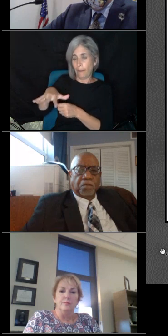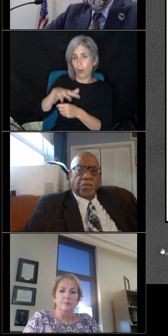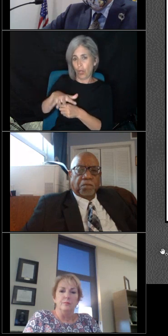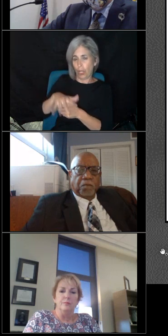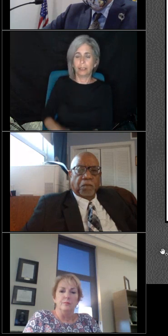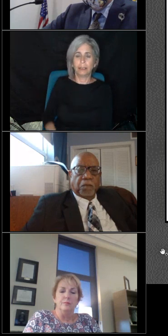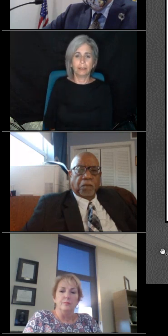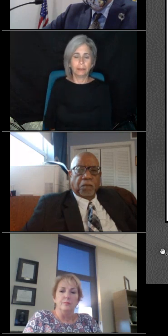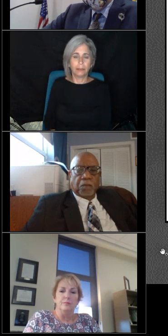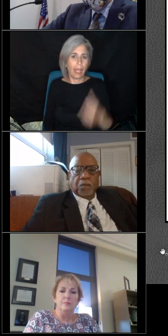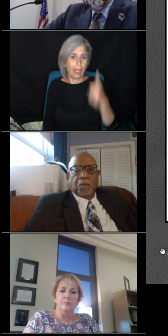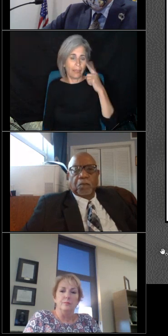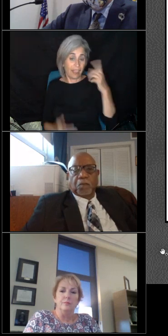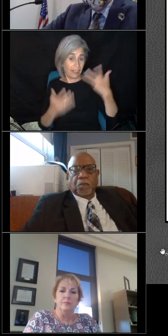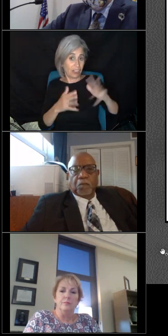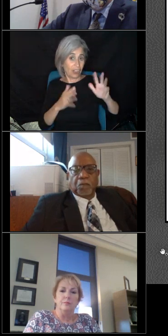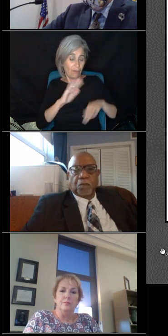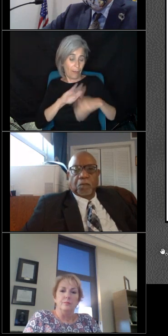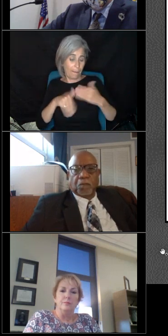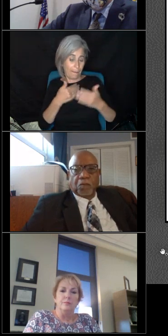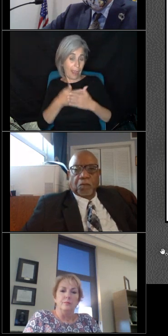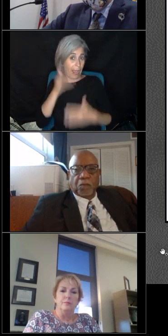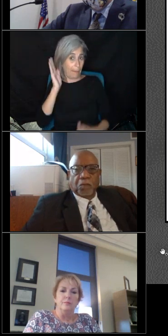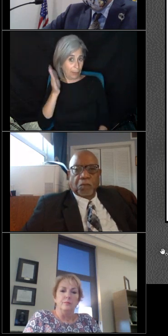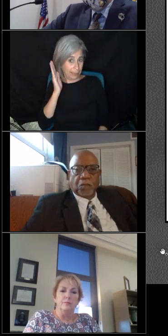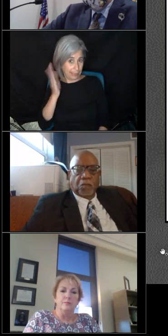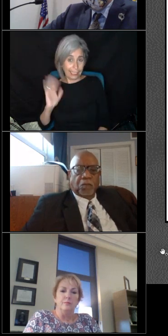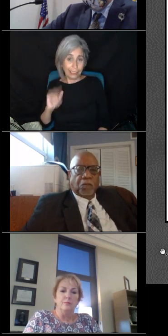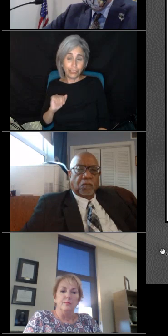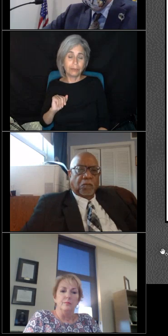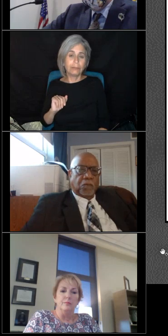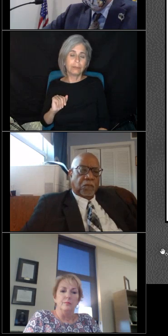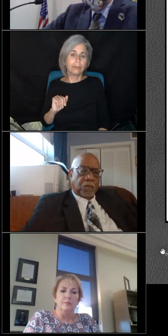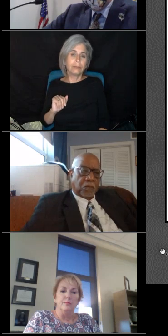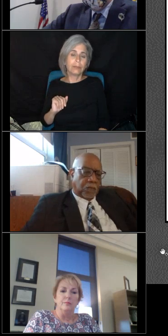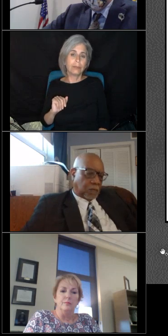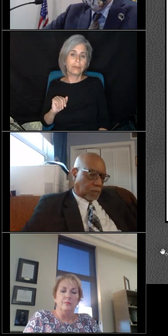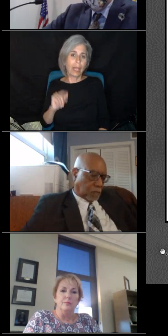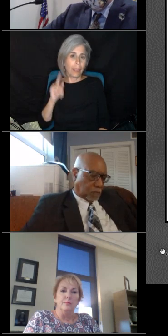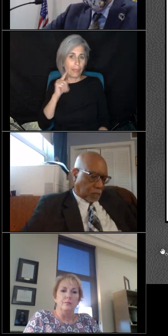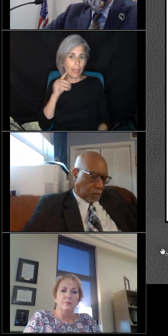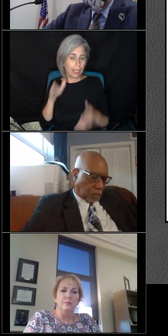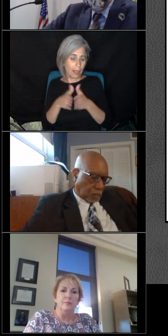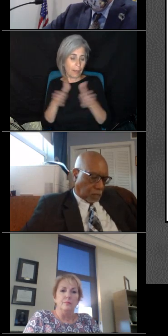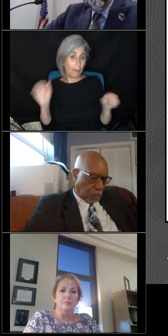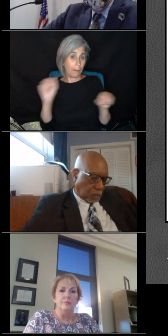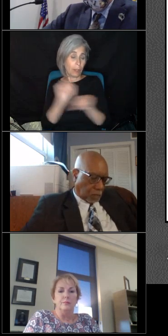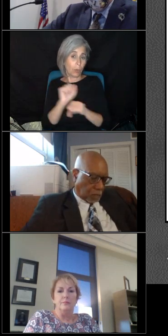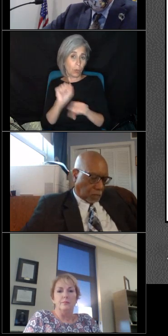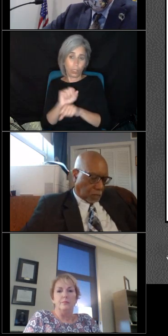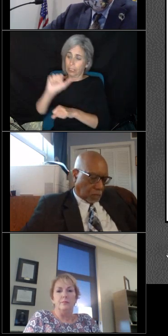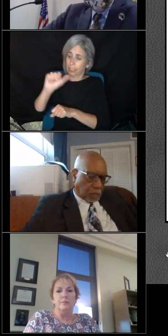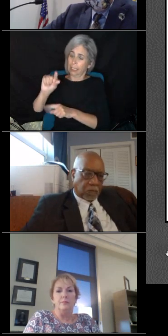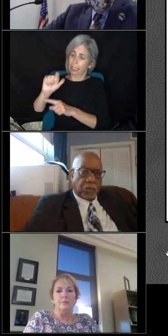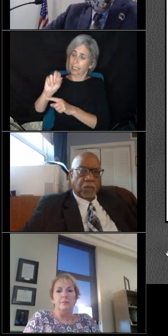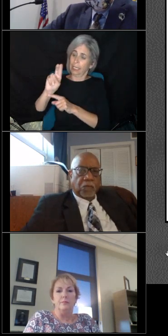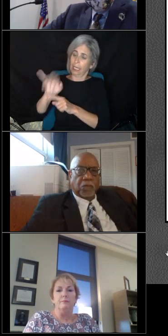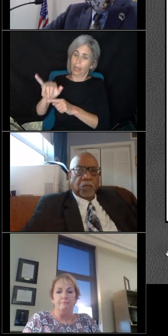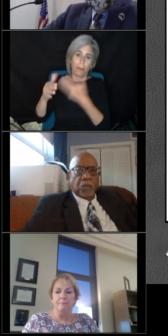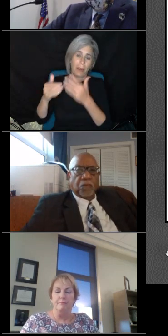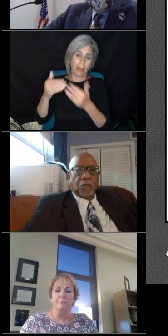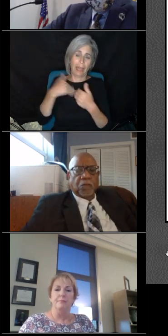And I think that's the end of my presentation. I think the Public Works Director, Gary, may have some information about pricing,